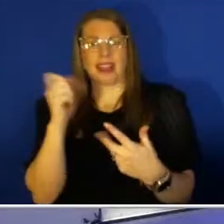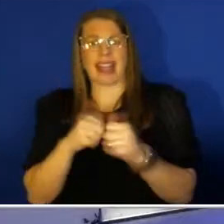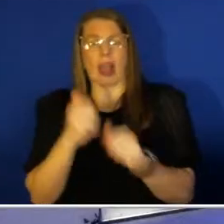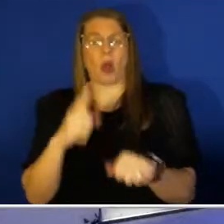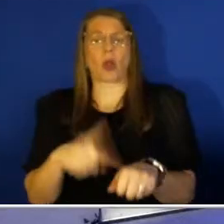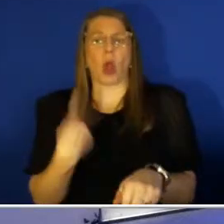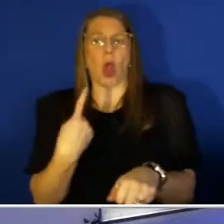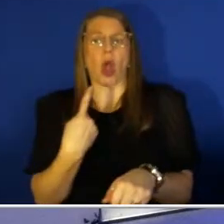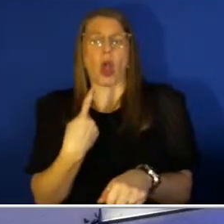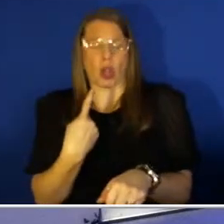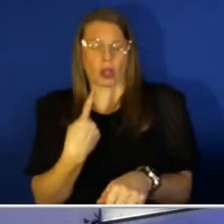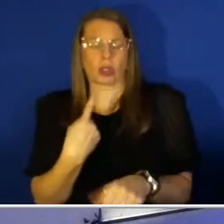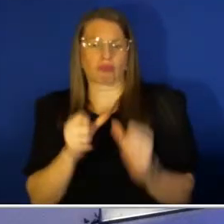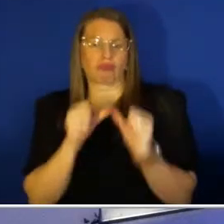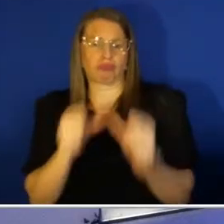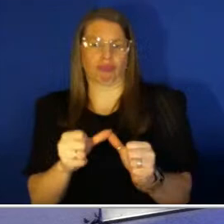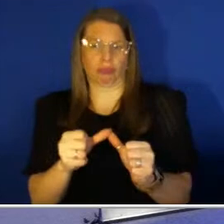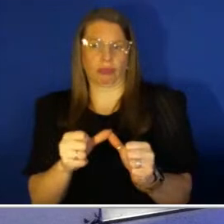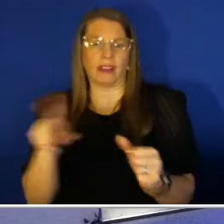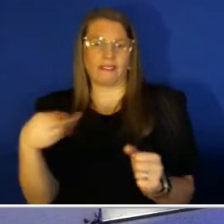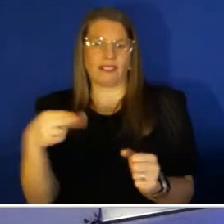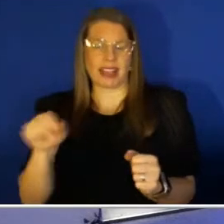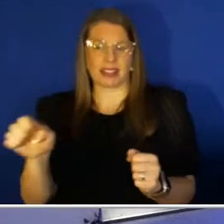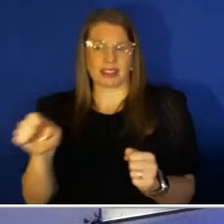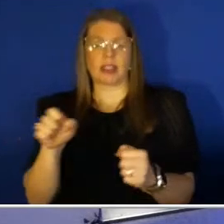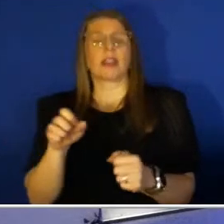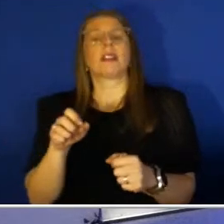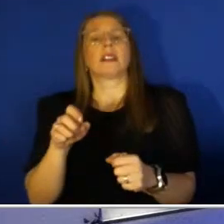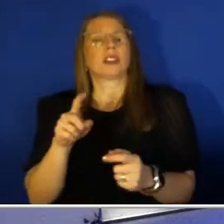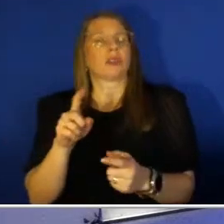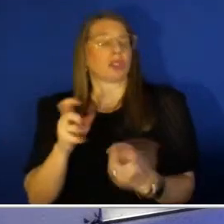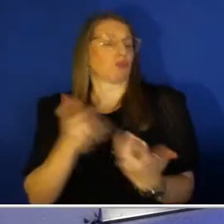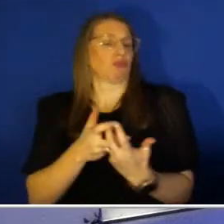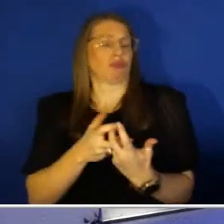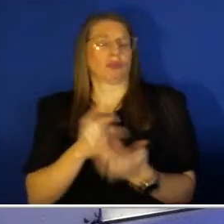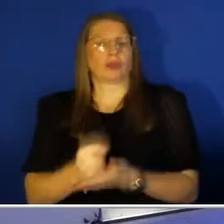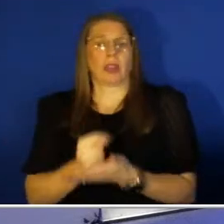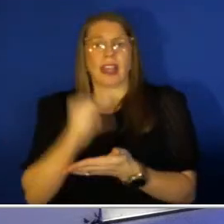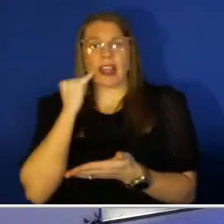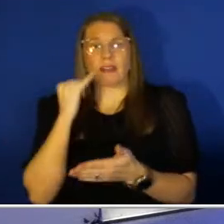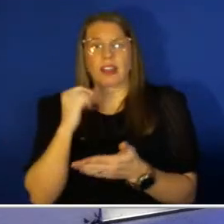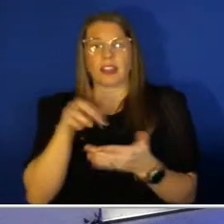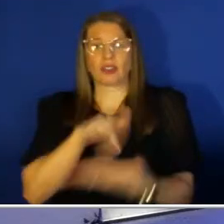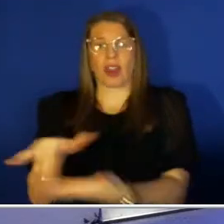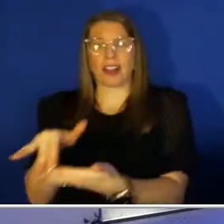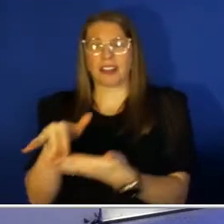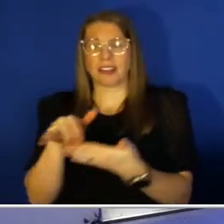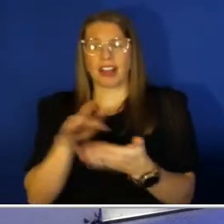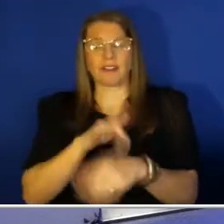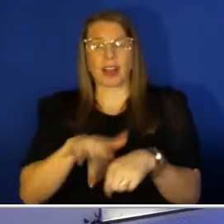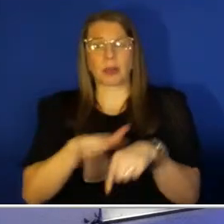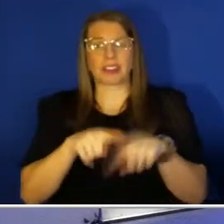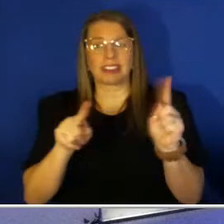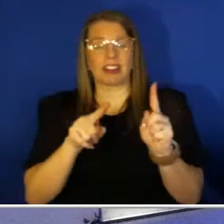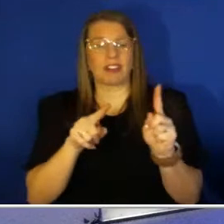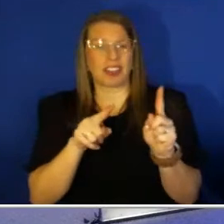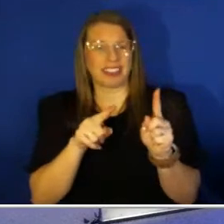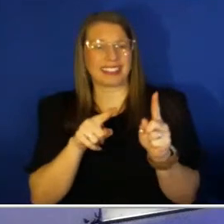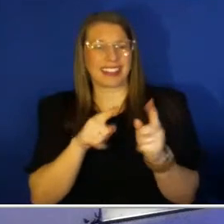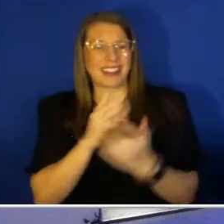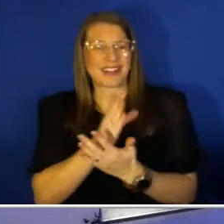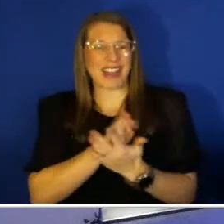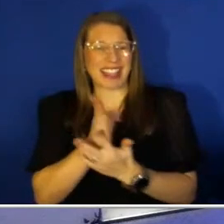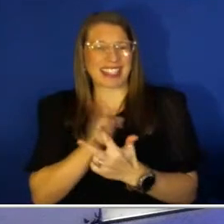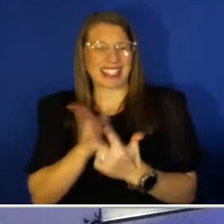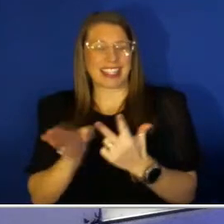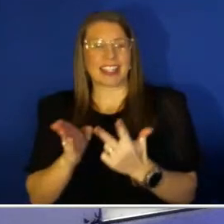they can enter in at any time in which that treatment is needed for that particular patient. When the trial's available in the different phases, yep. Perfect. Okay, Dr. Mudaranthakam, very exciting. Your